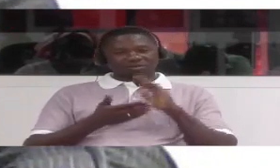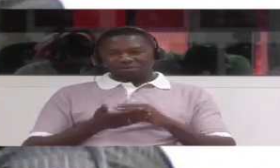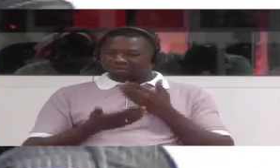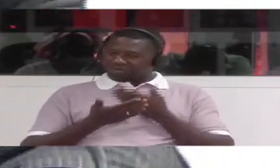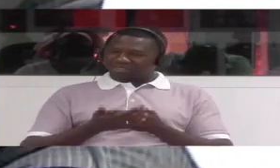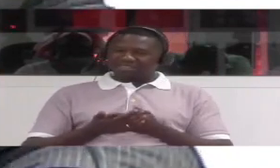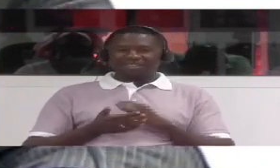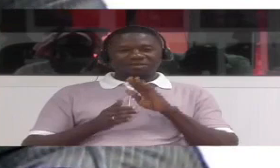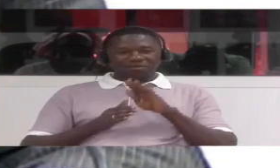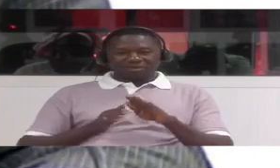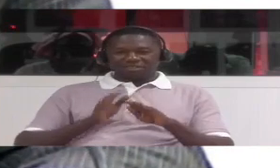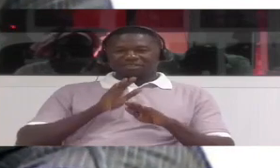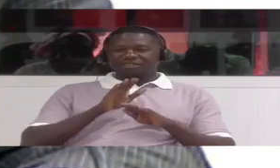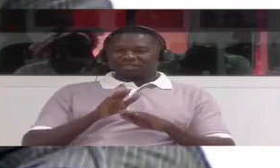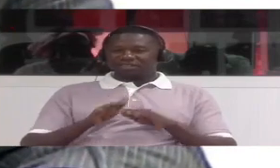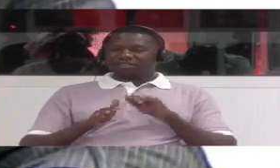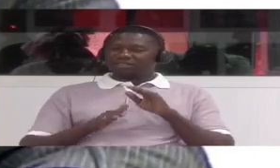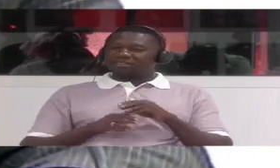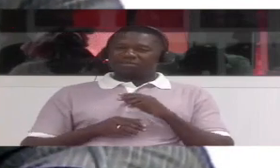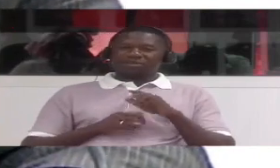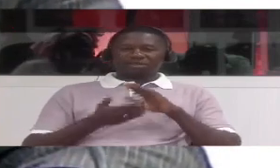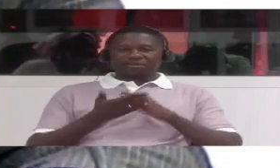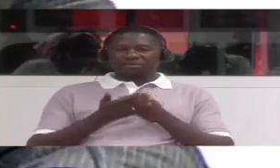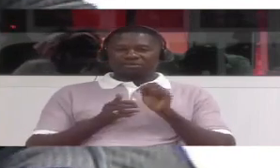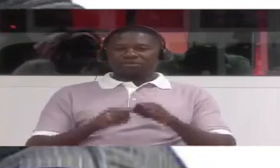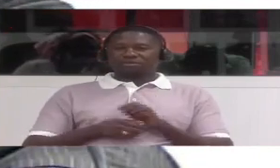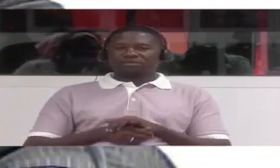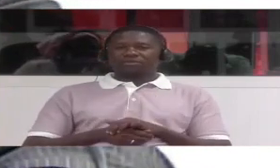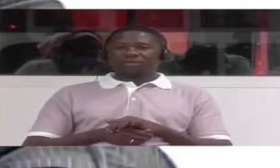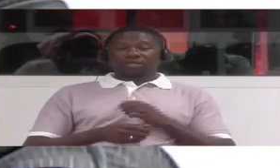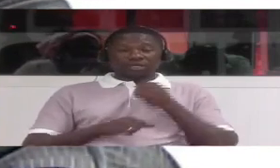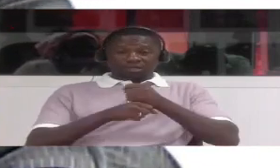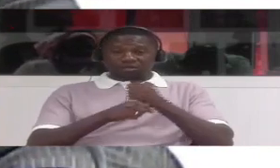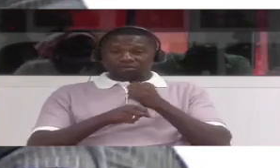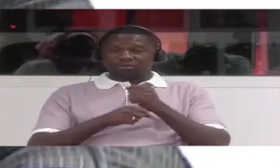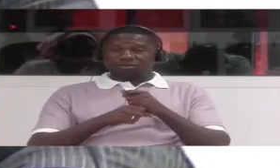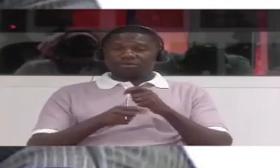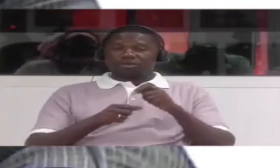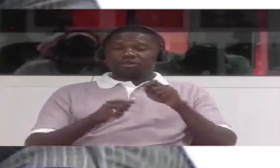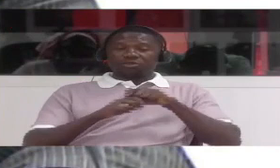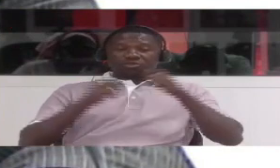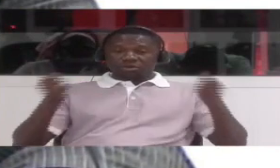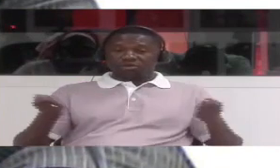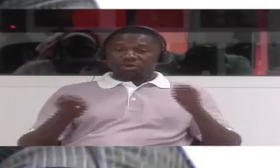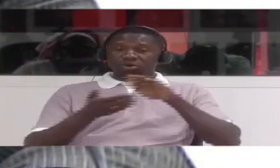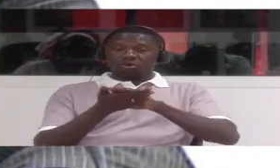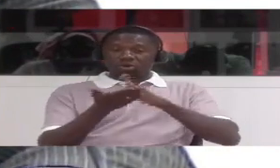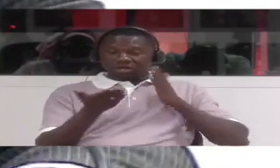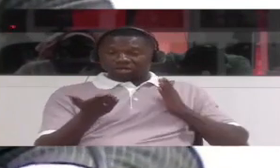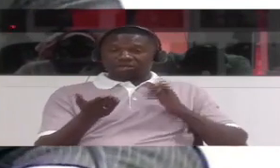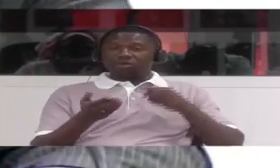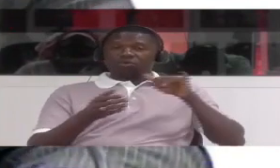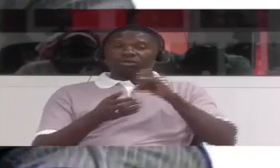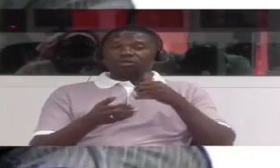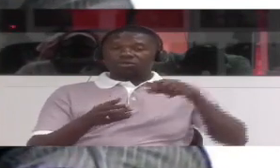okay. interpretation can follow? So you defer newspaper you have the internet la neka. They created a newspaper which is on the internet.